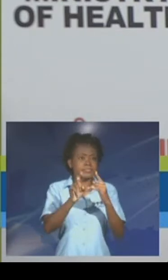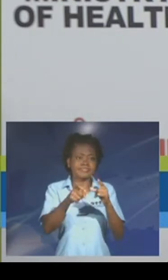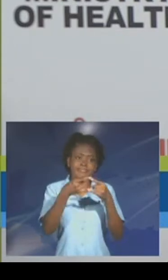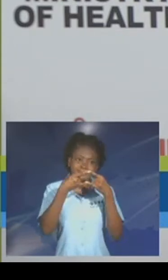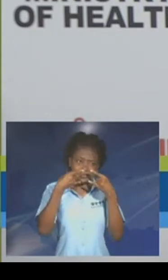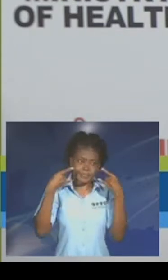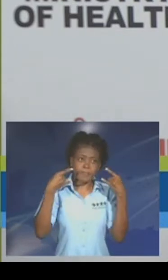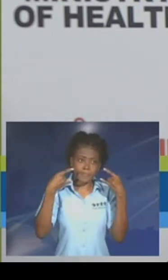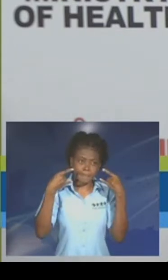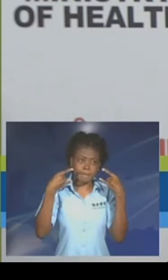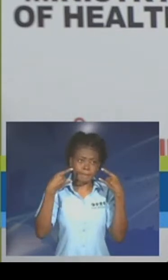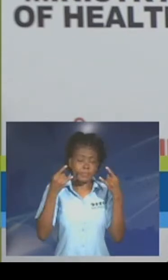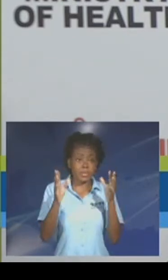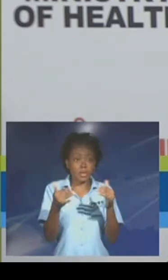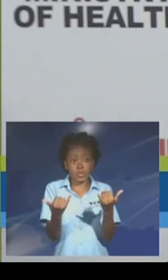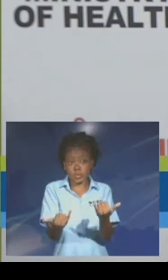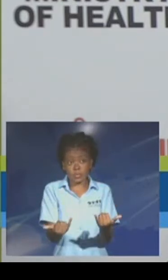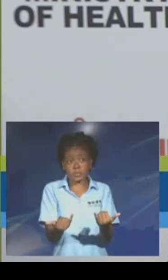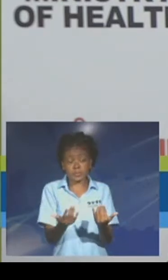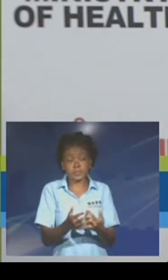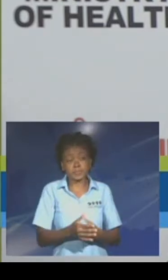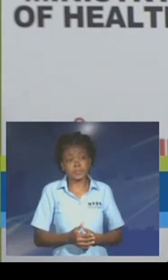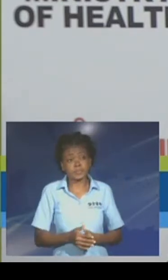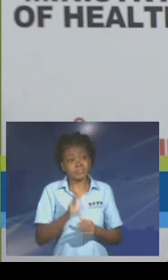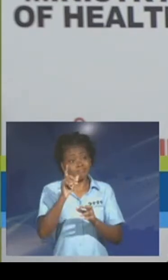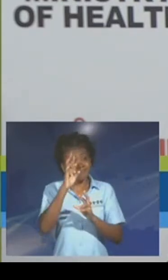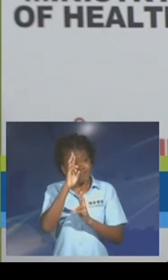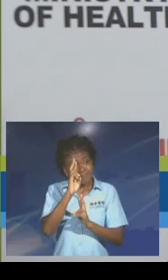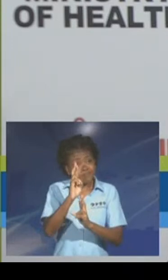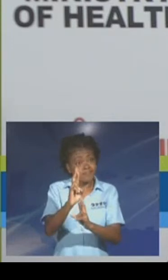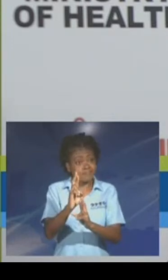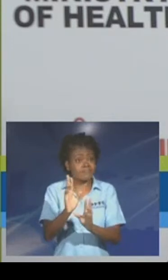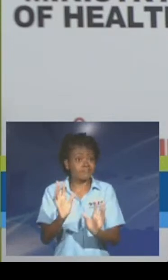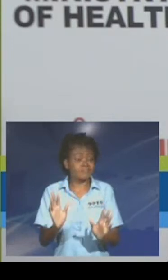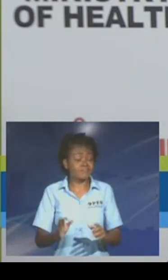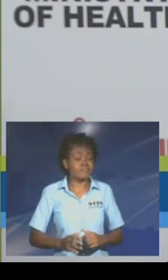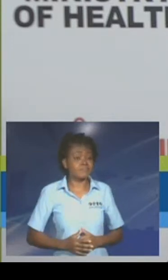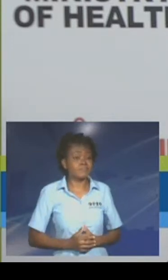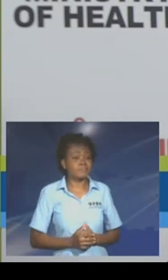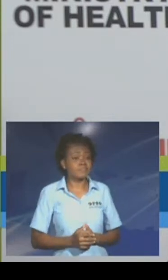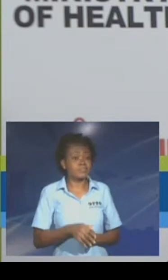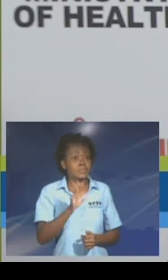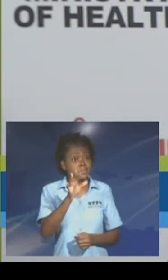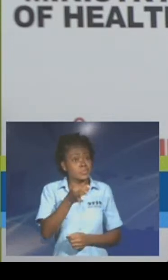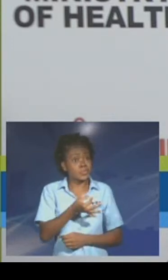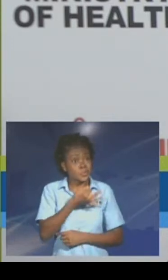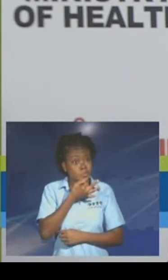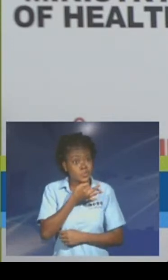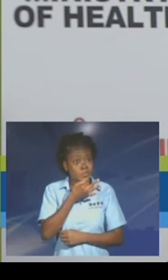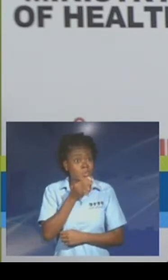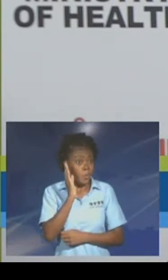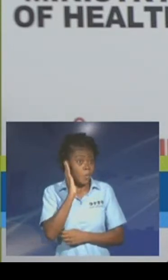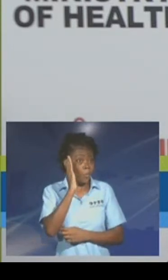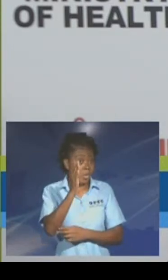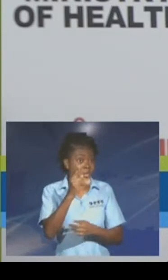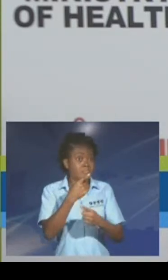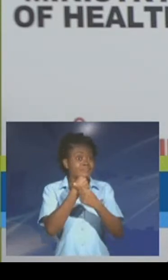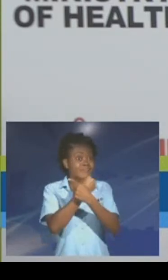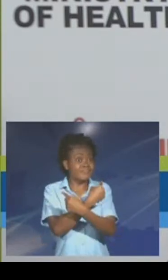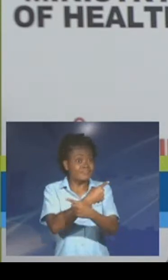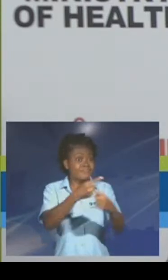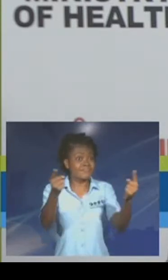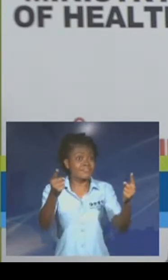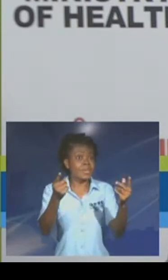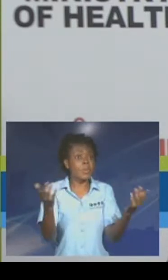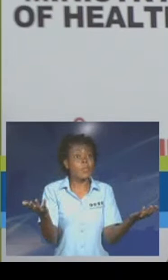Saturday night will indicate that the only environments where masking will be